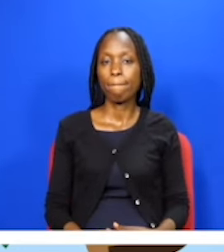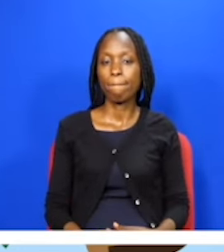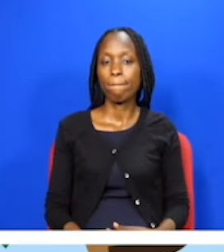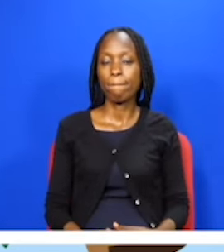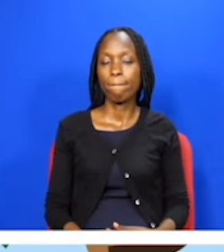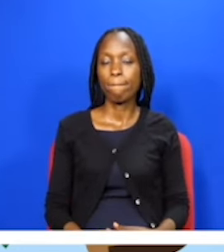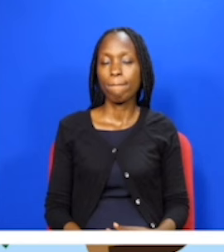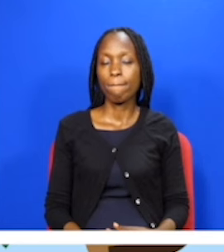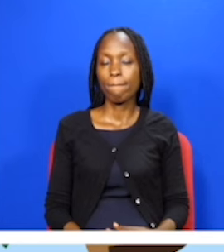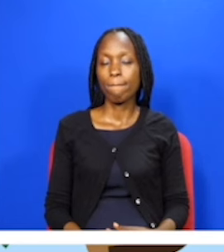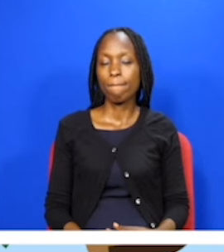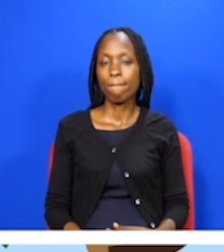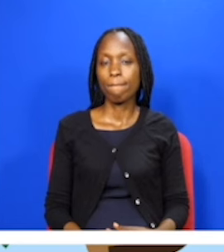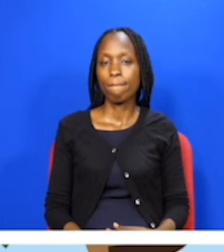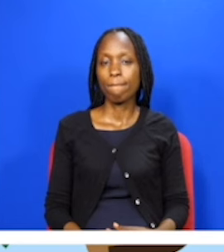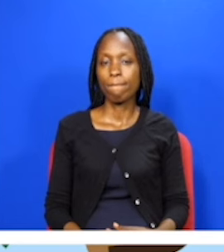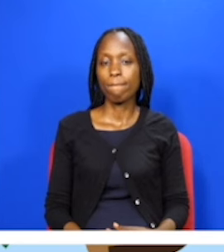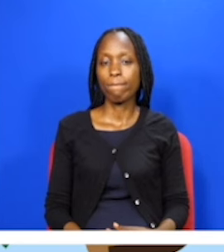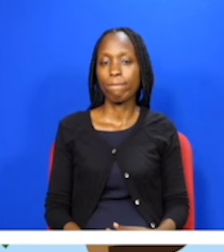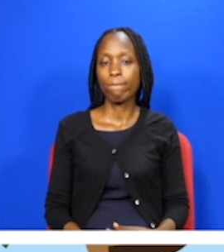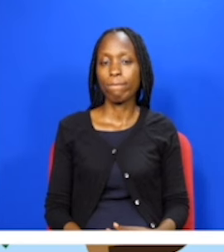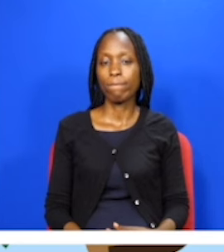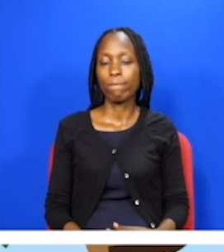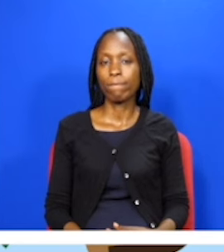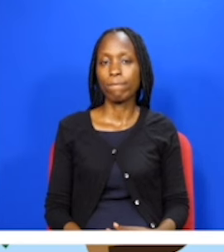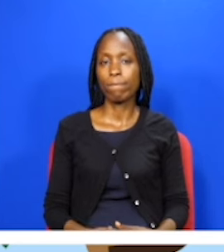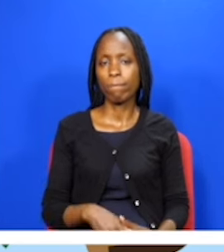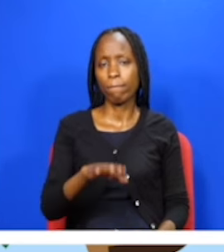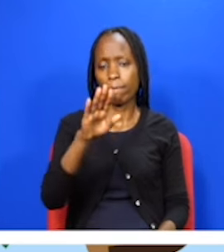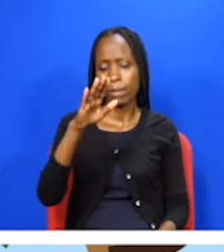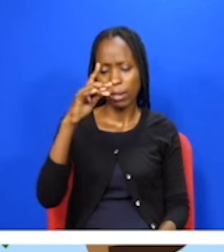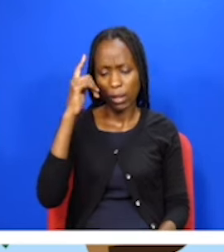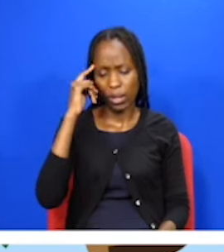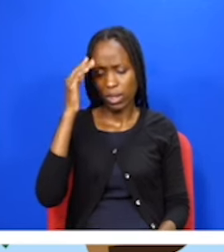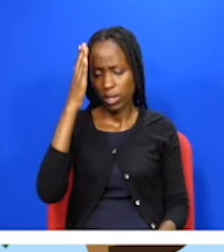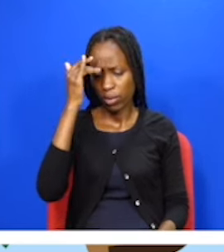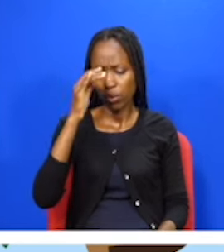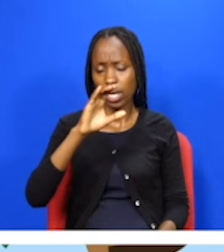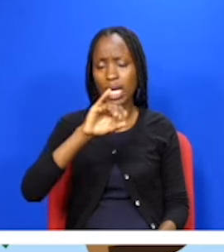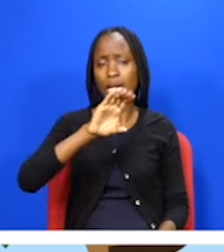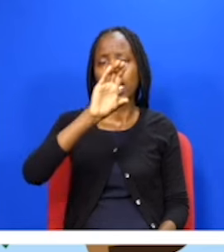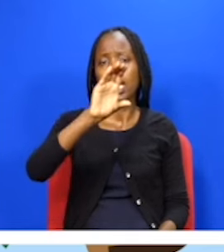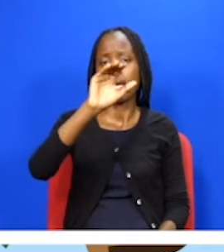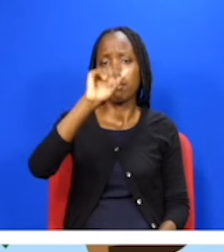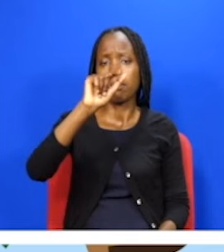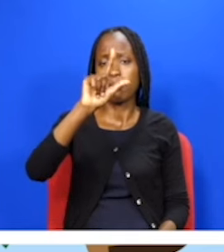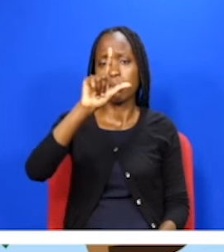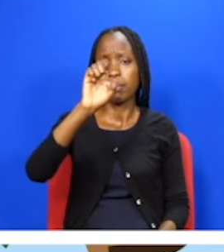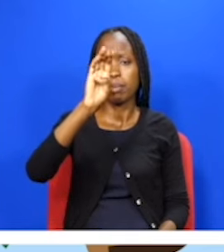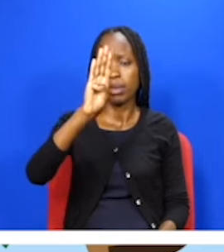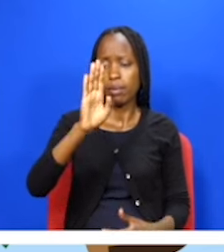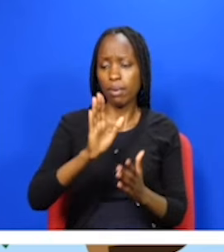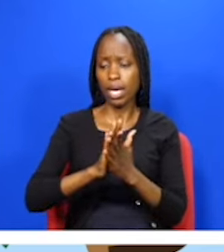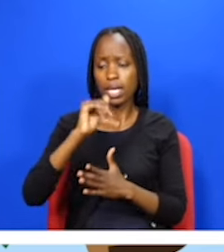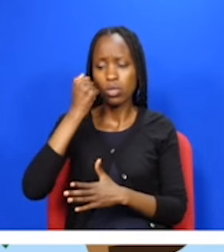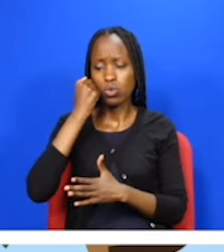Aha! And what made Caleb and Joshua's report different from the rest?